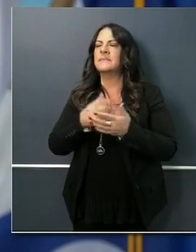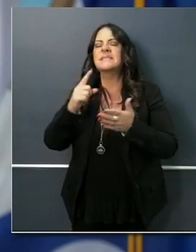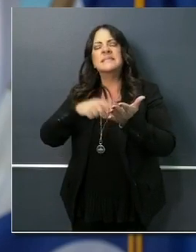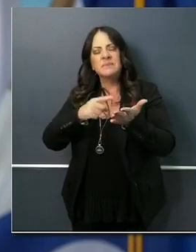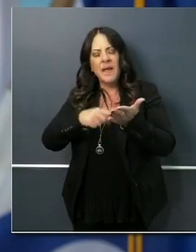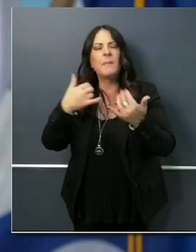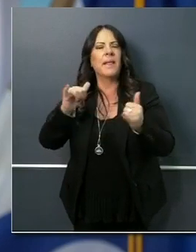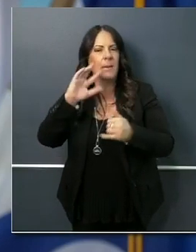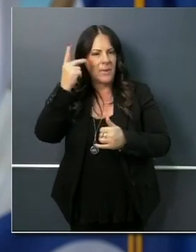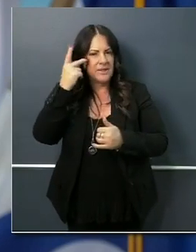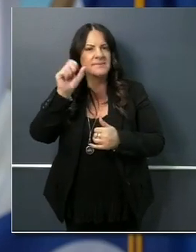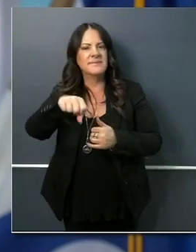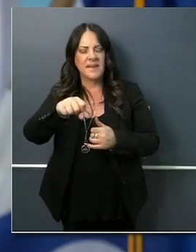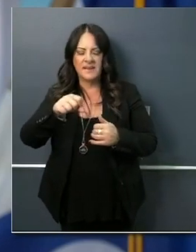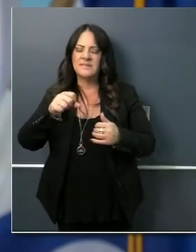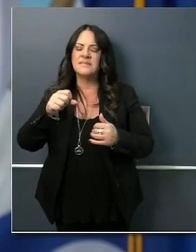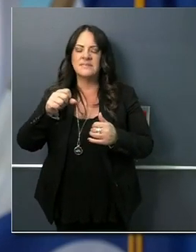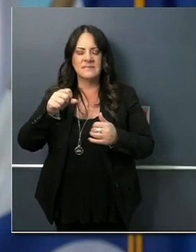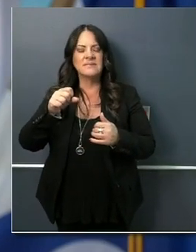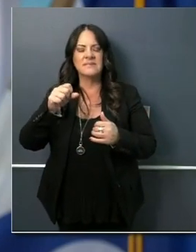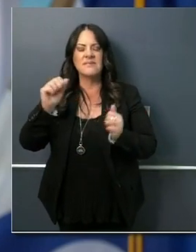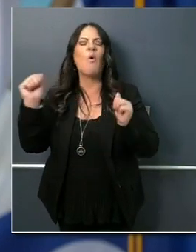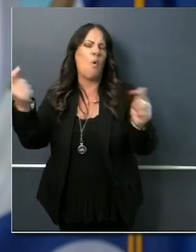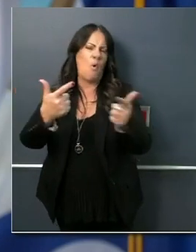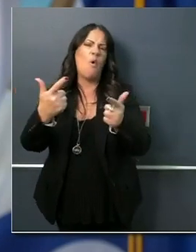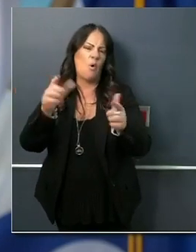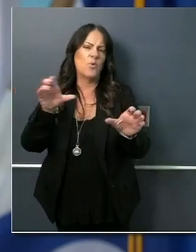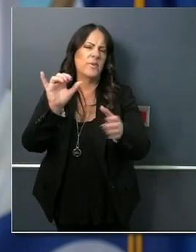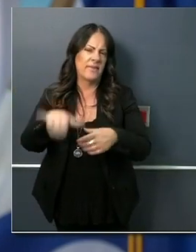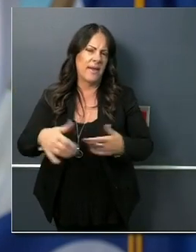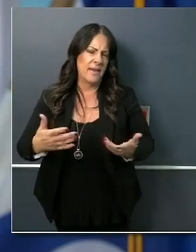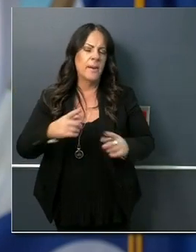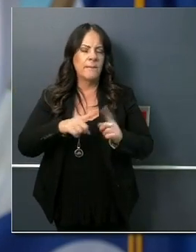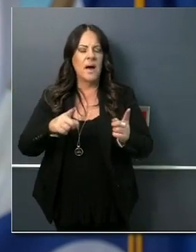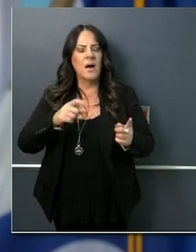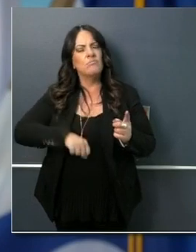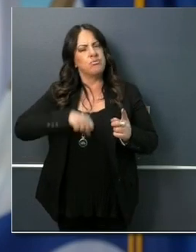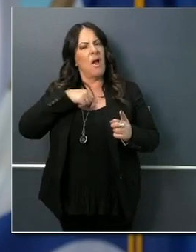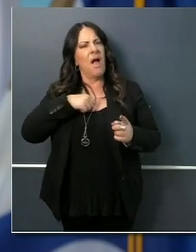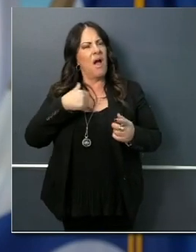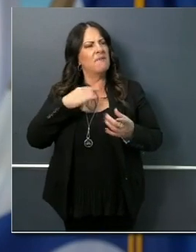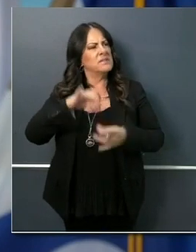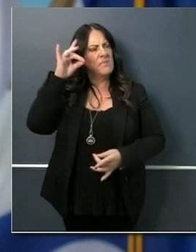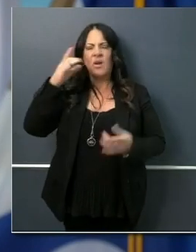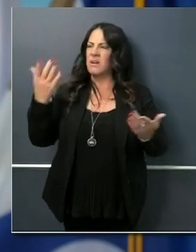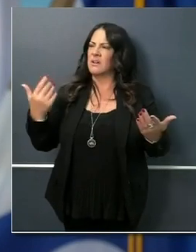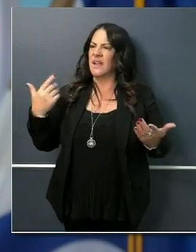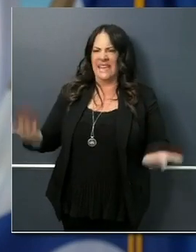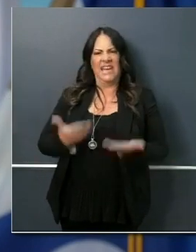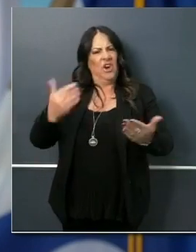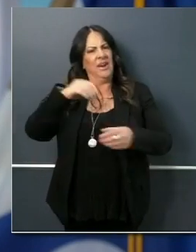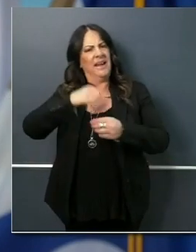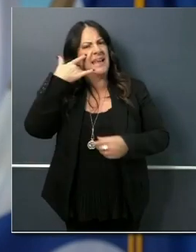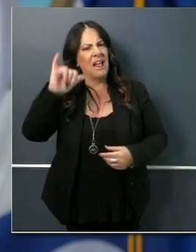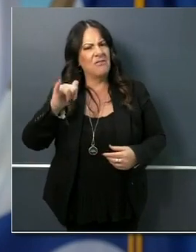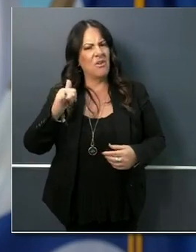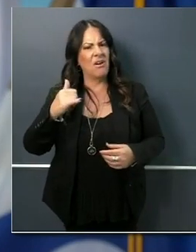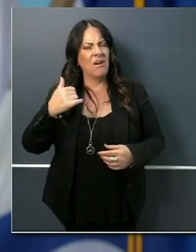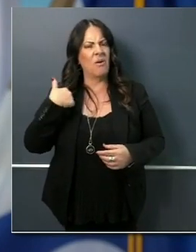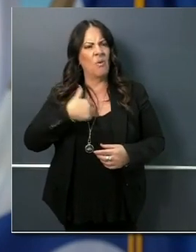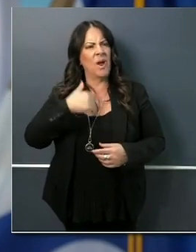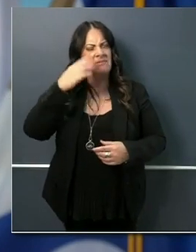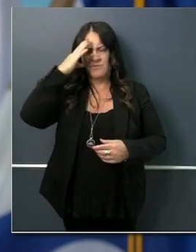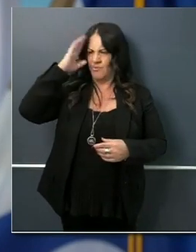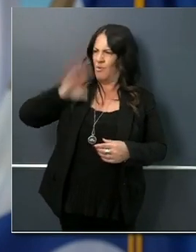being played on all sides in that frame. But it's a point of pride and spirit that California has for decades